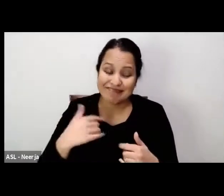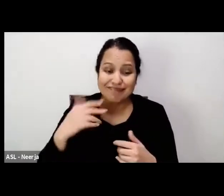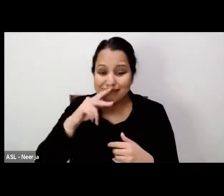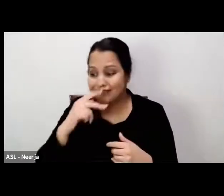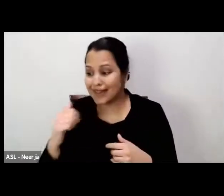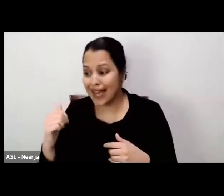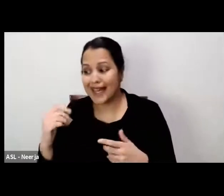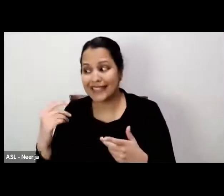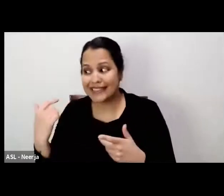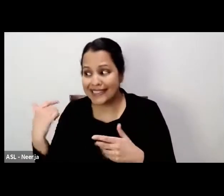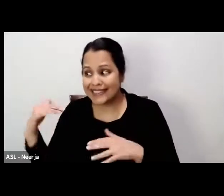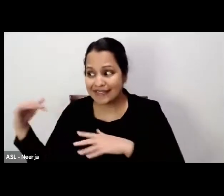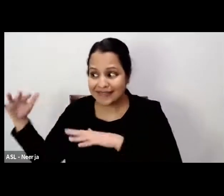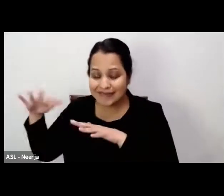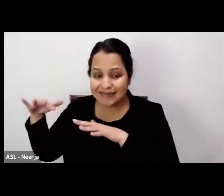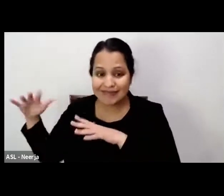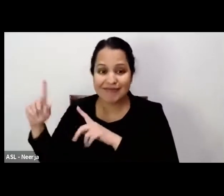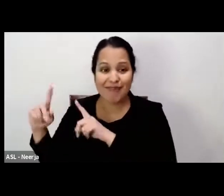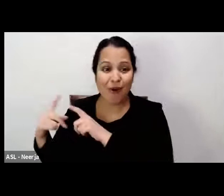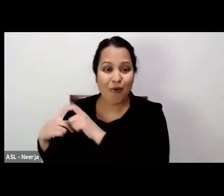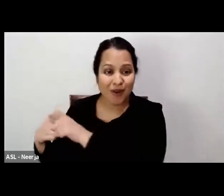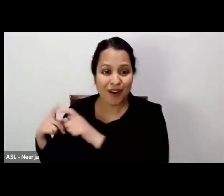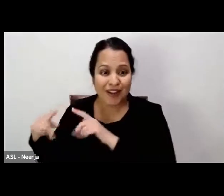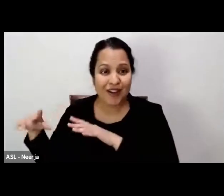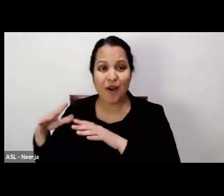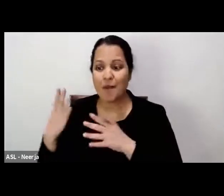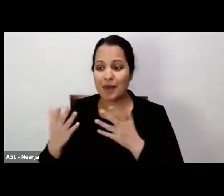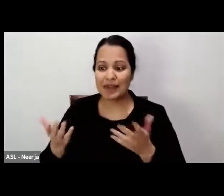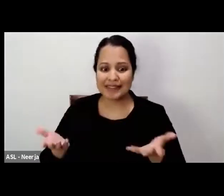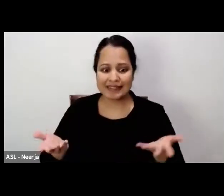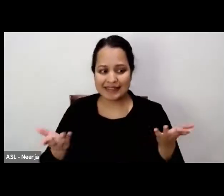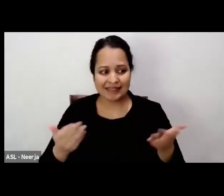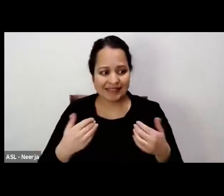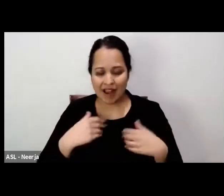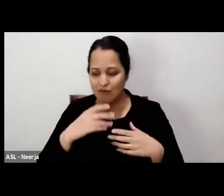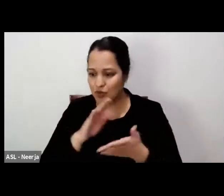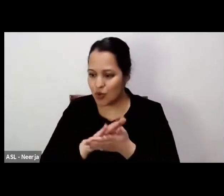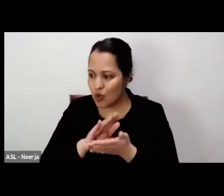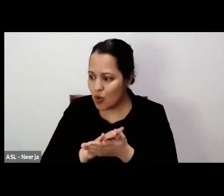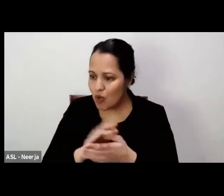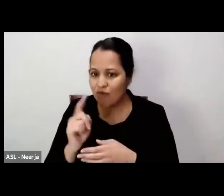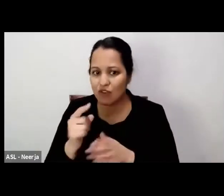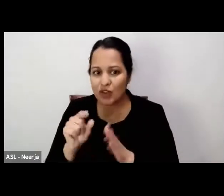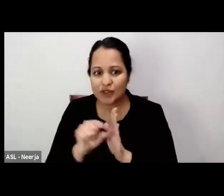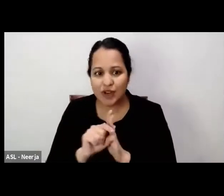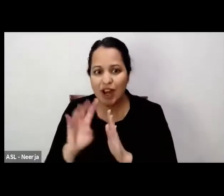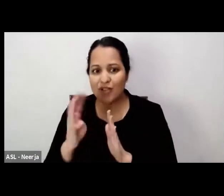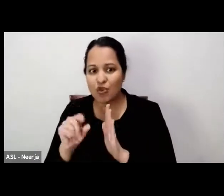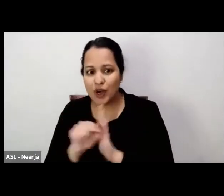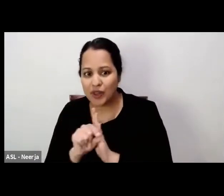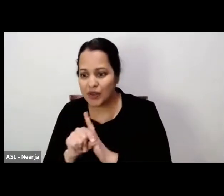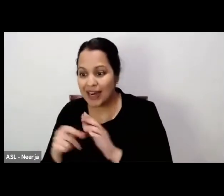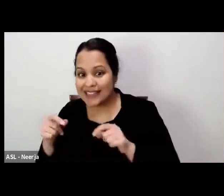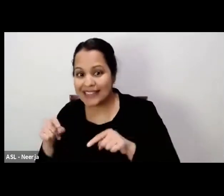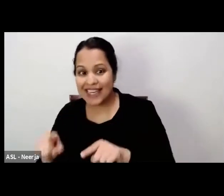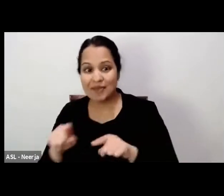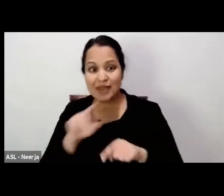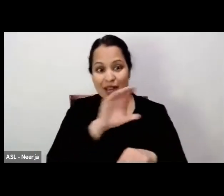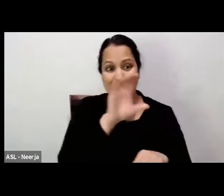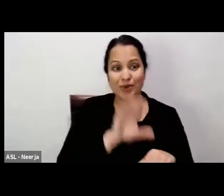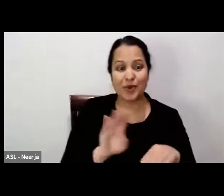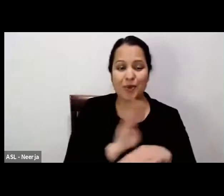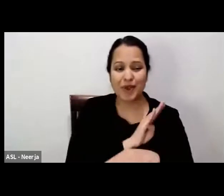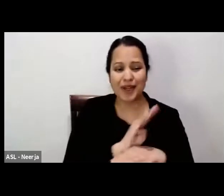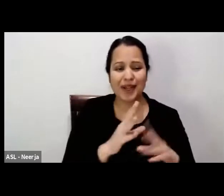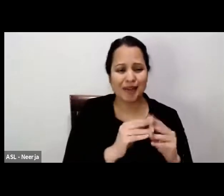juggle virtual first grade, fourth grade, or something like that with the Zoom meeting that's going on. And so just being